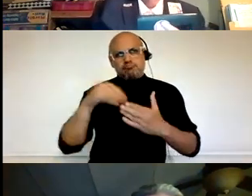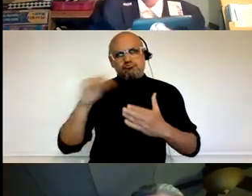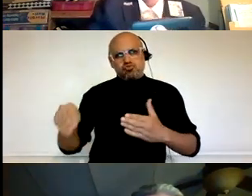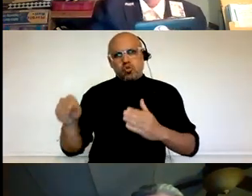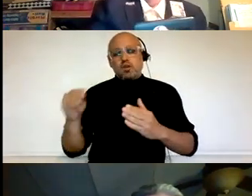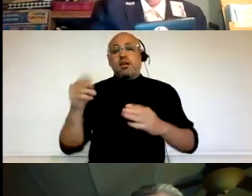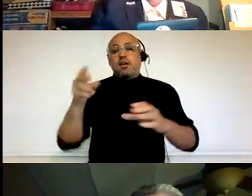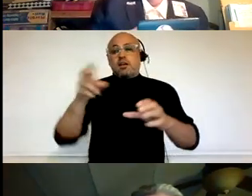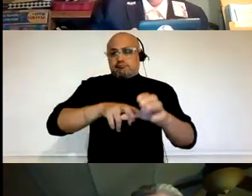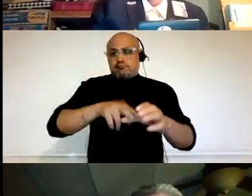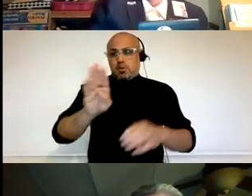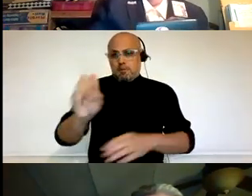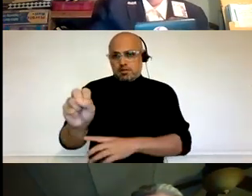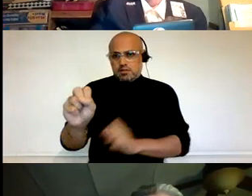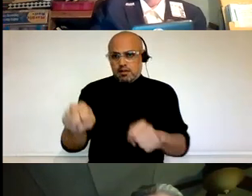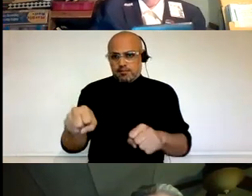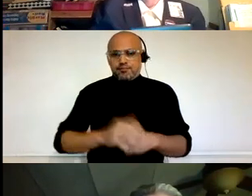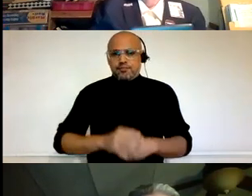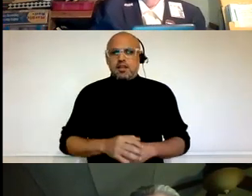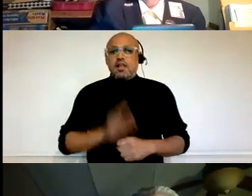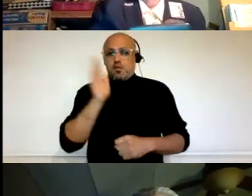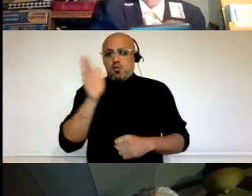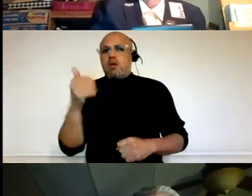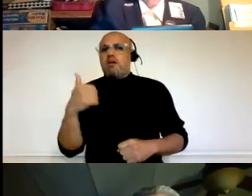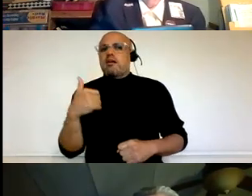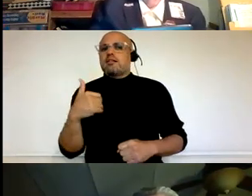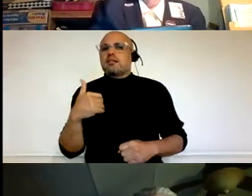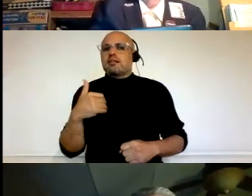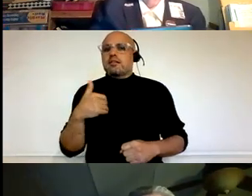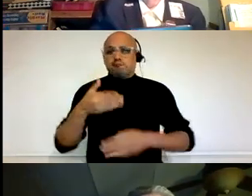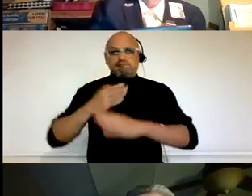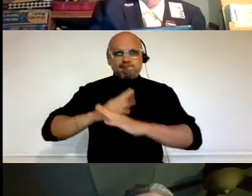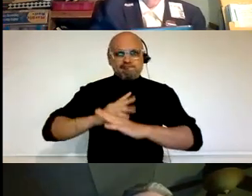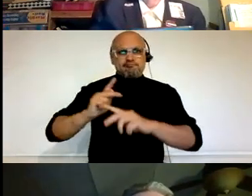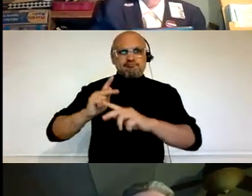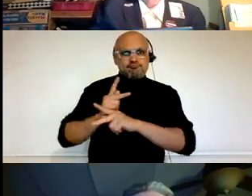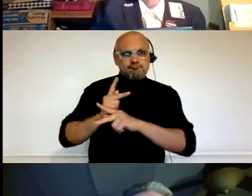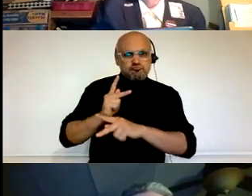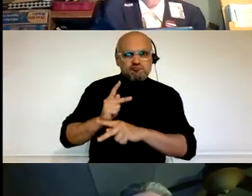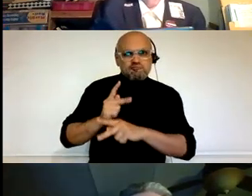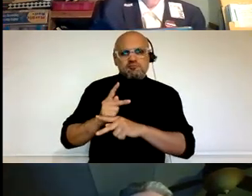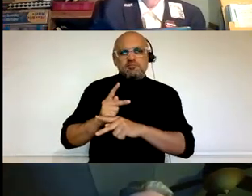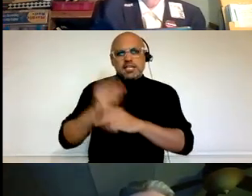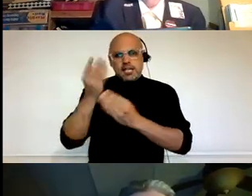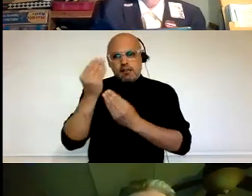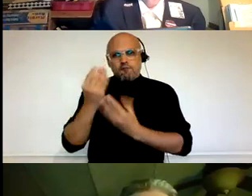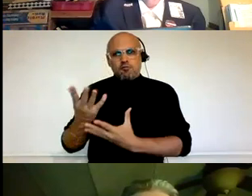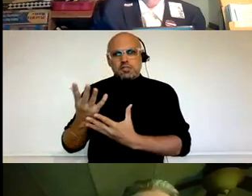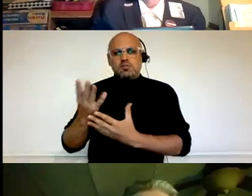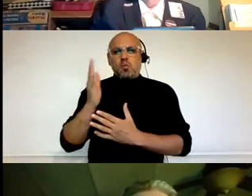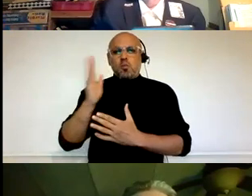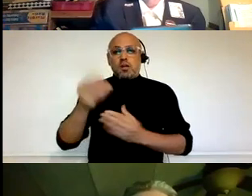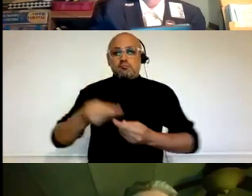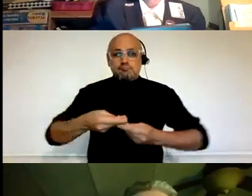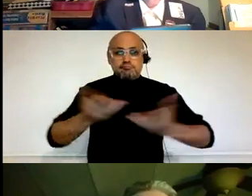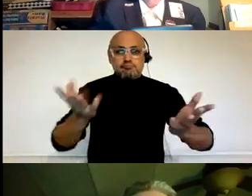on the buses, and there will be precautions also taken and information that will be delivered for